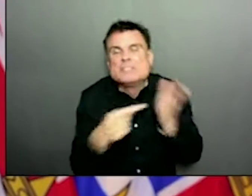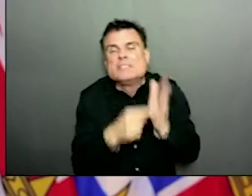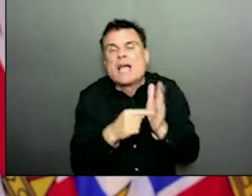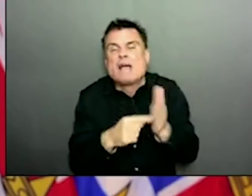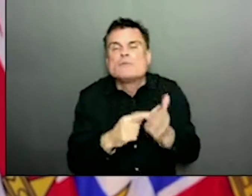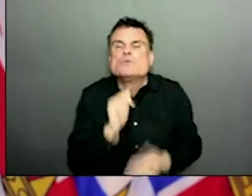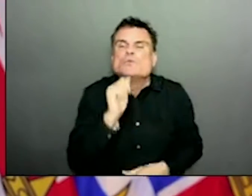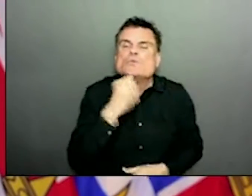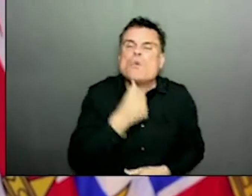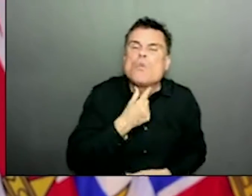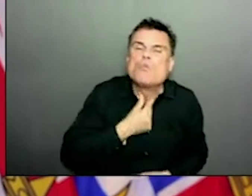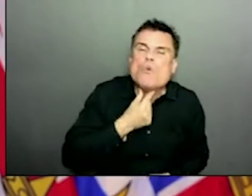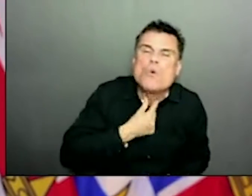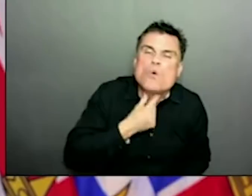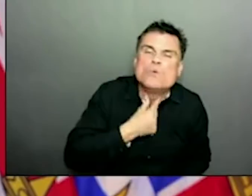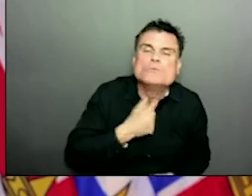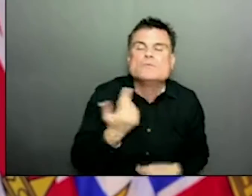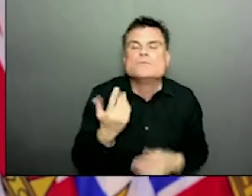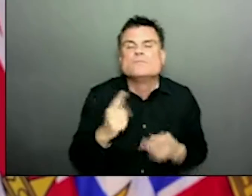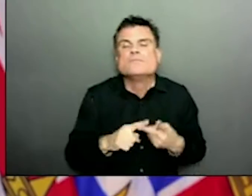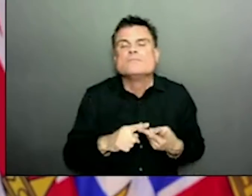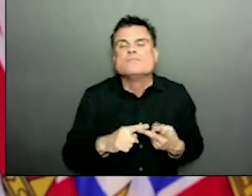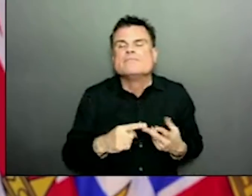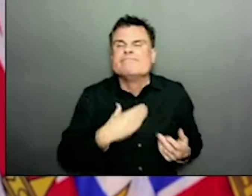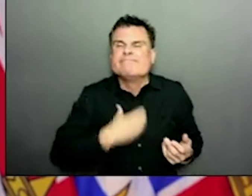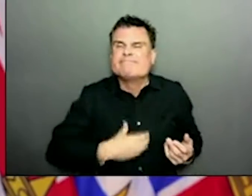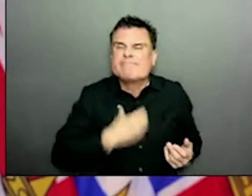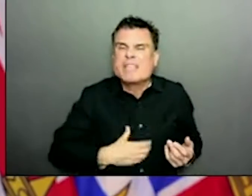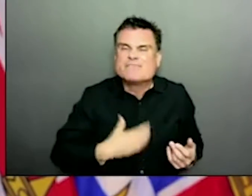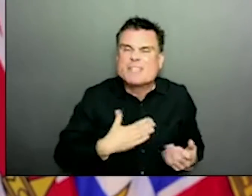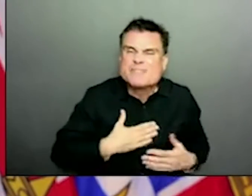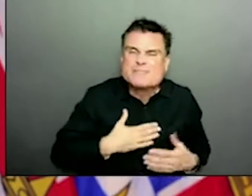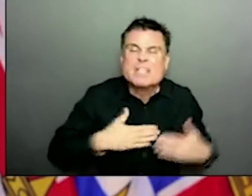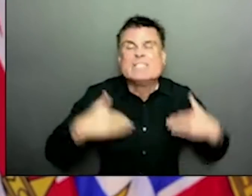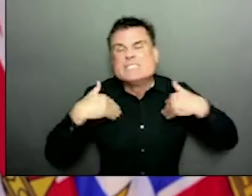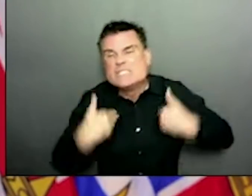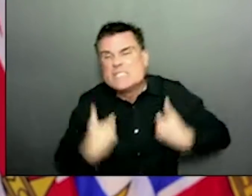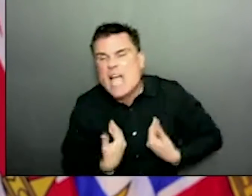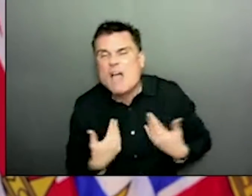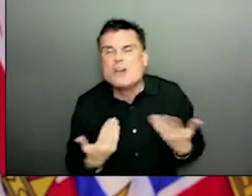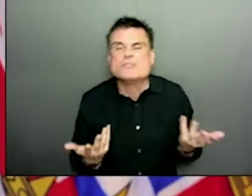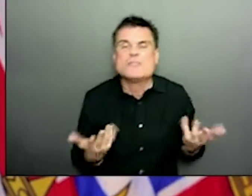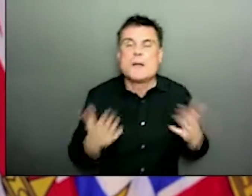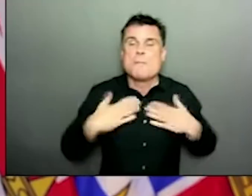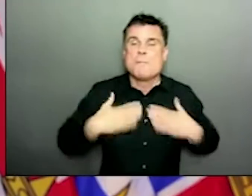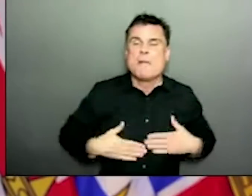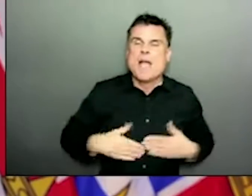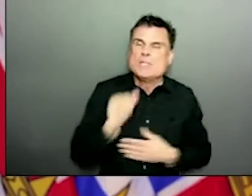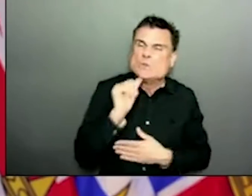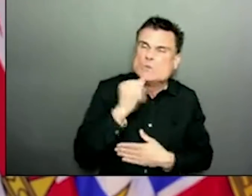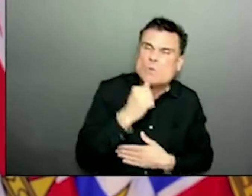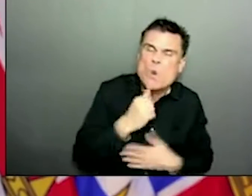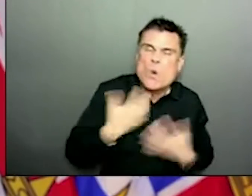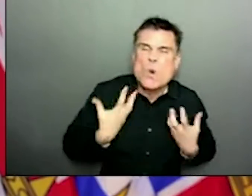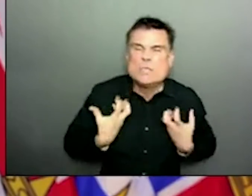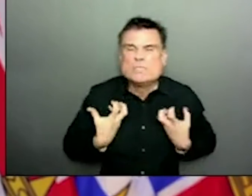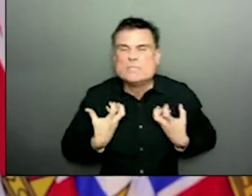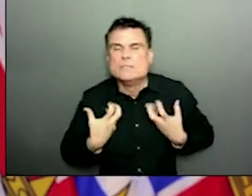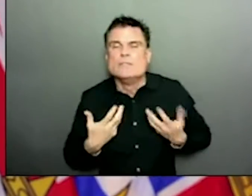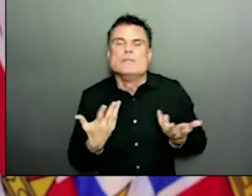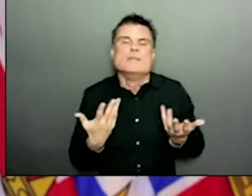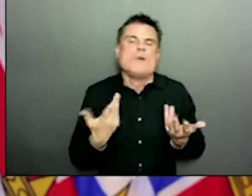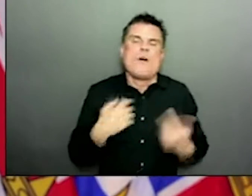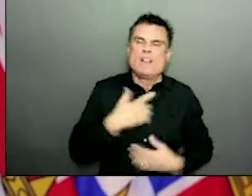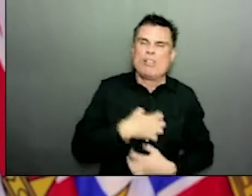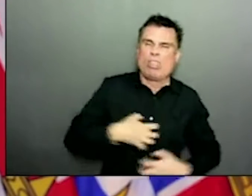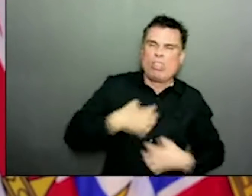loss of appetite, fatigue, headache, body aches, nausea, and diarrhea. So those, in that case, if